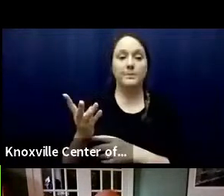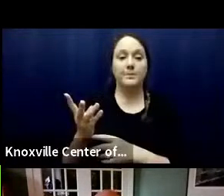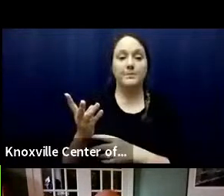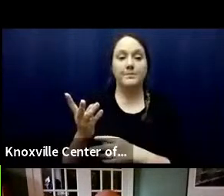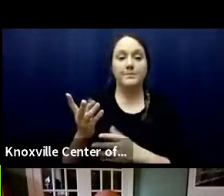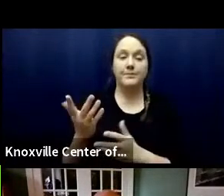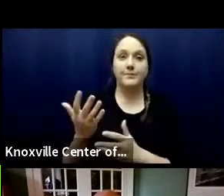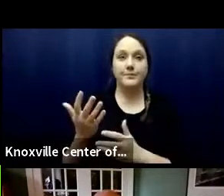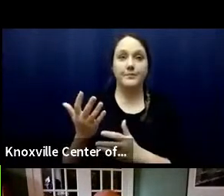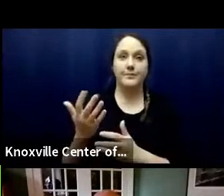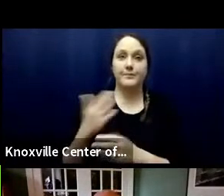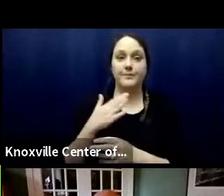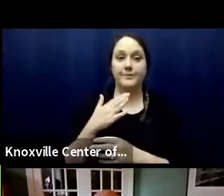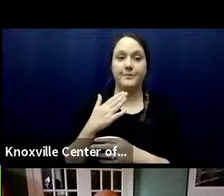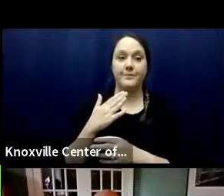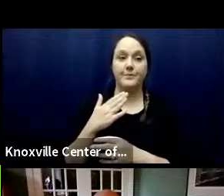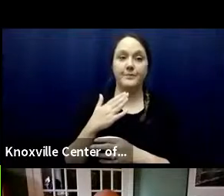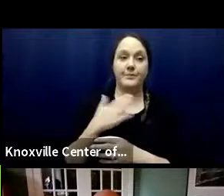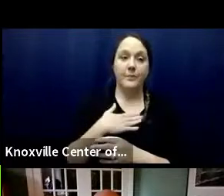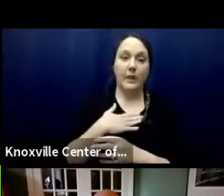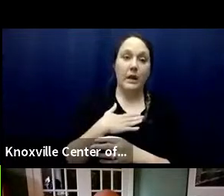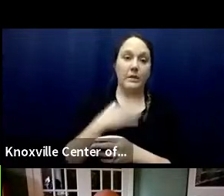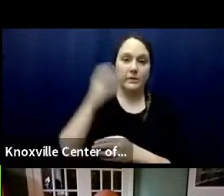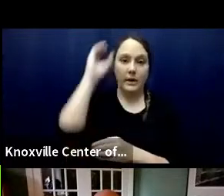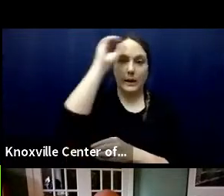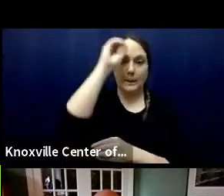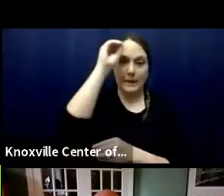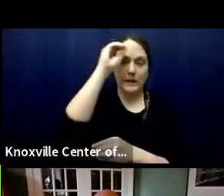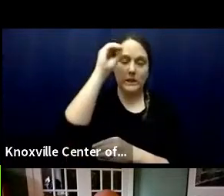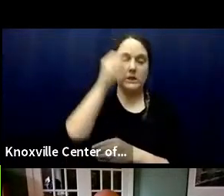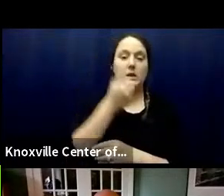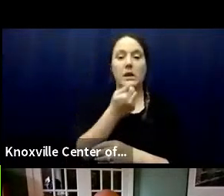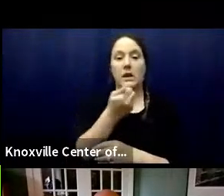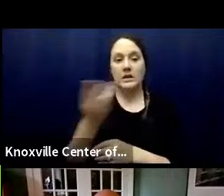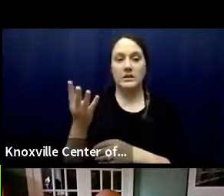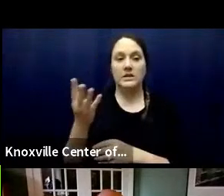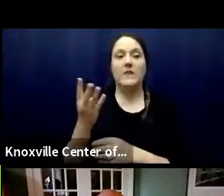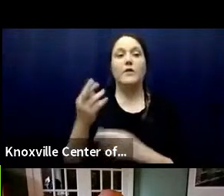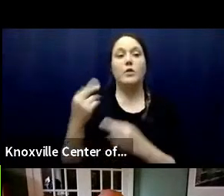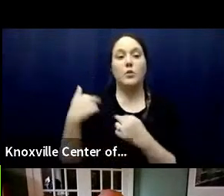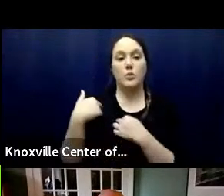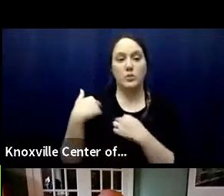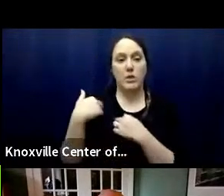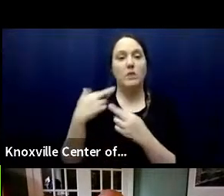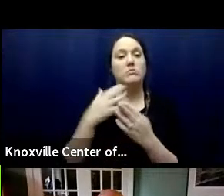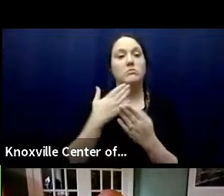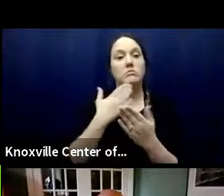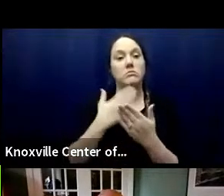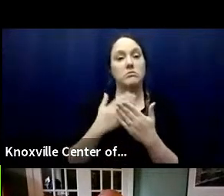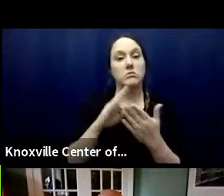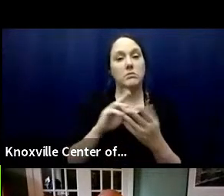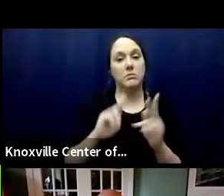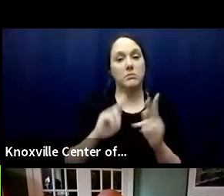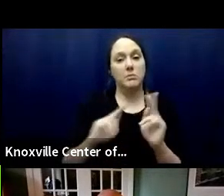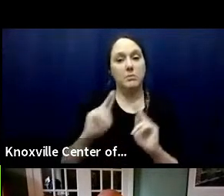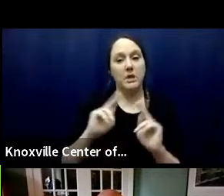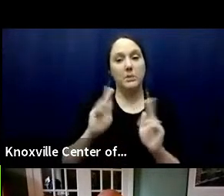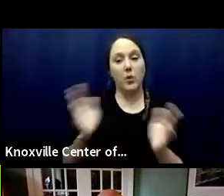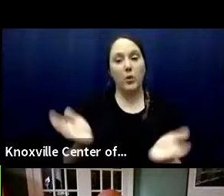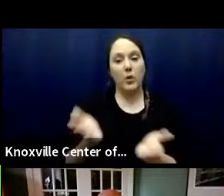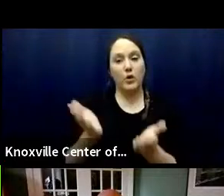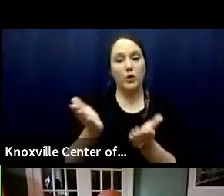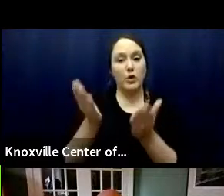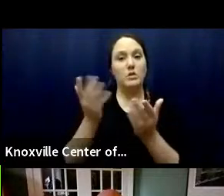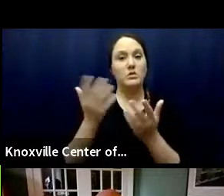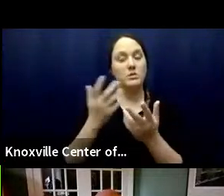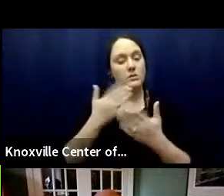several, in my subjective opinion, there were several responsible people that were